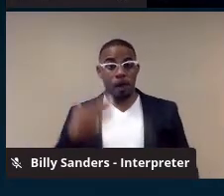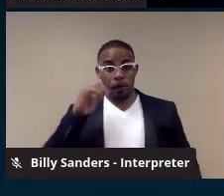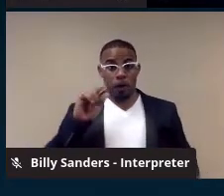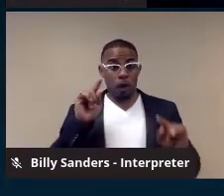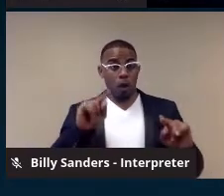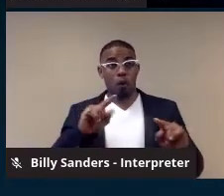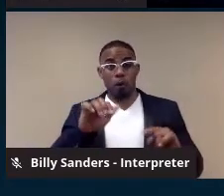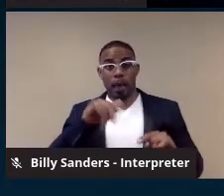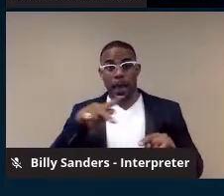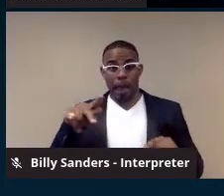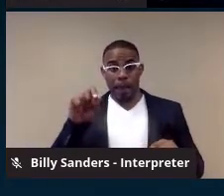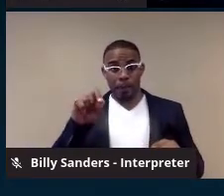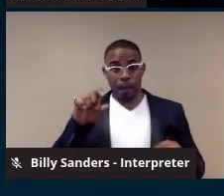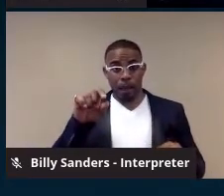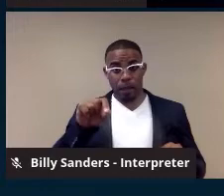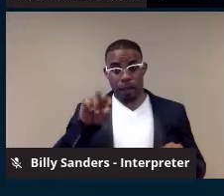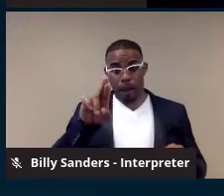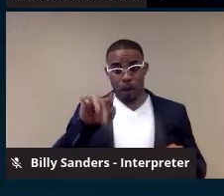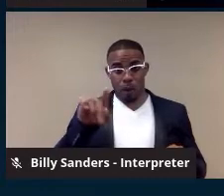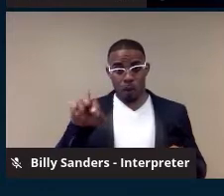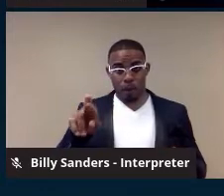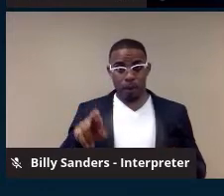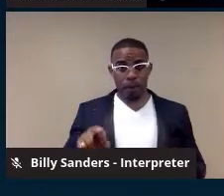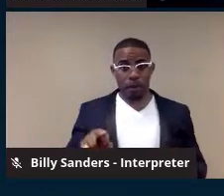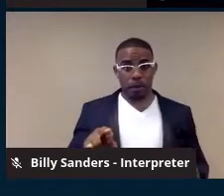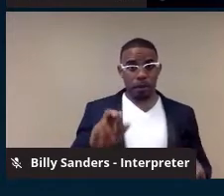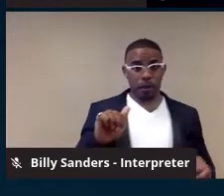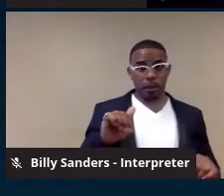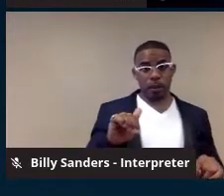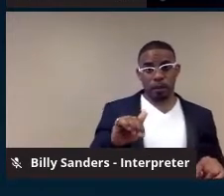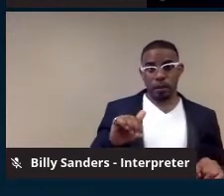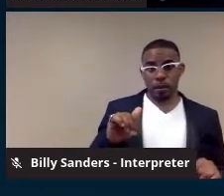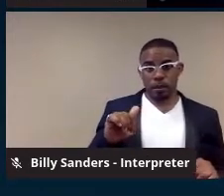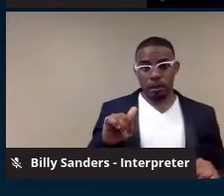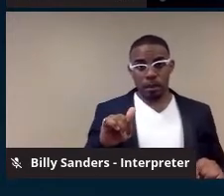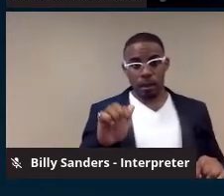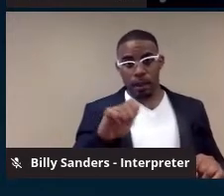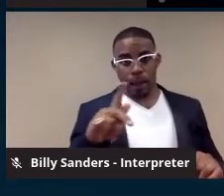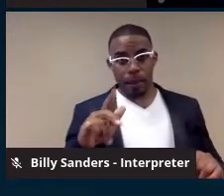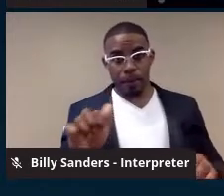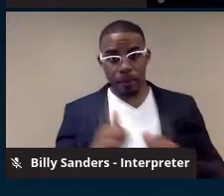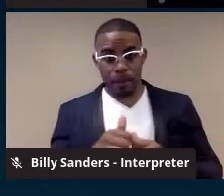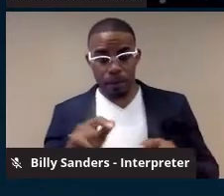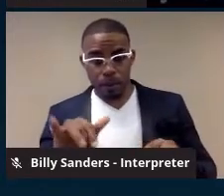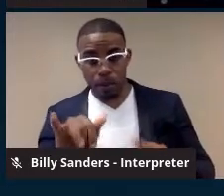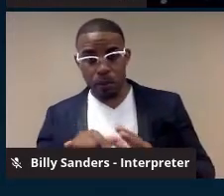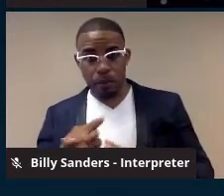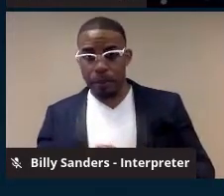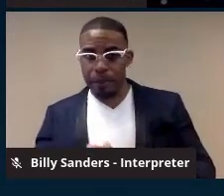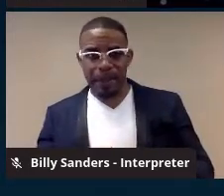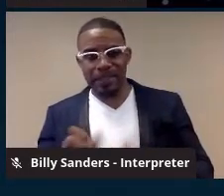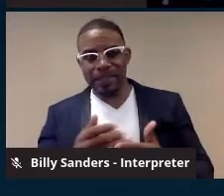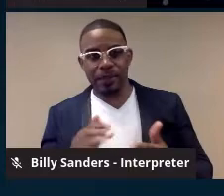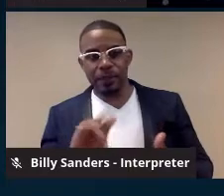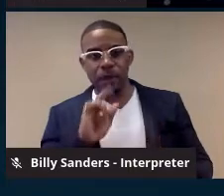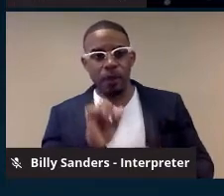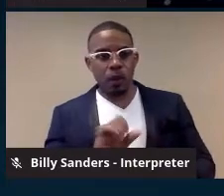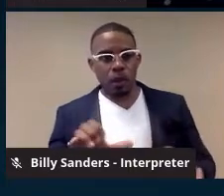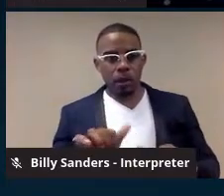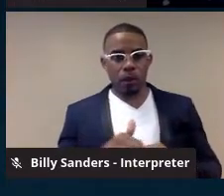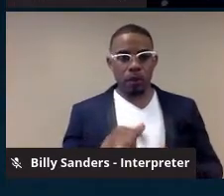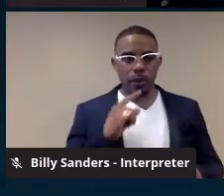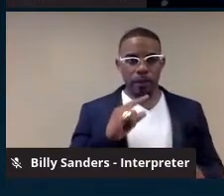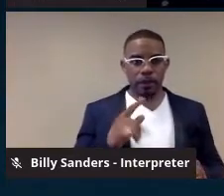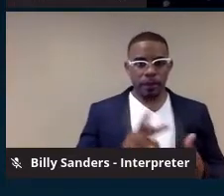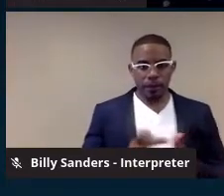to app.razor, and this is how it adds together the router, and it's basically, this is the stuff that it always does when you file